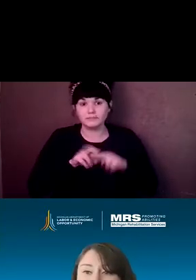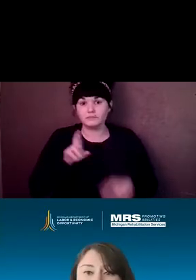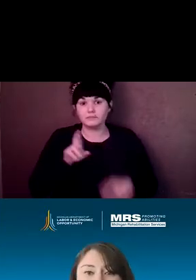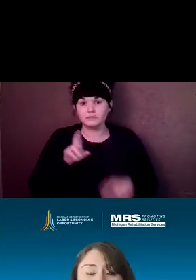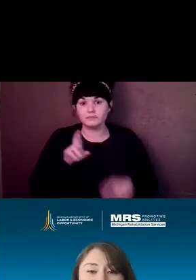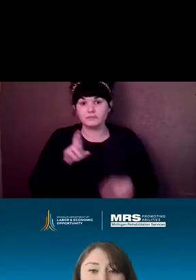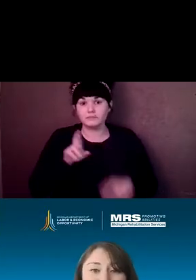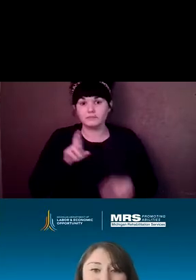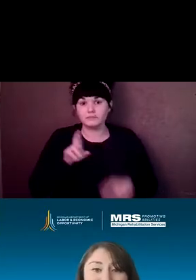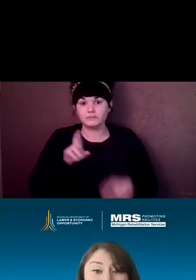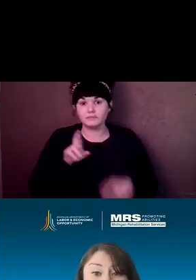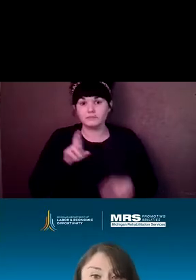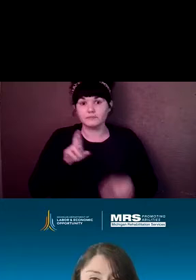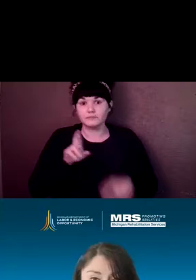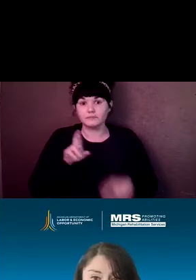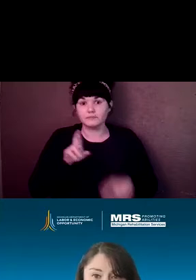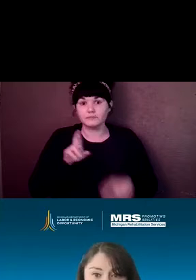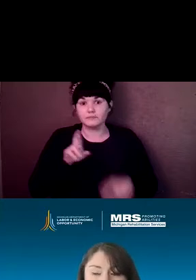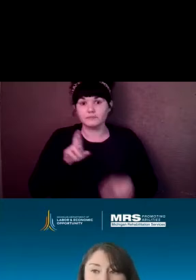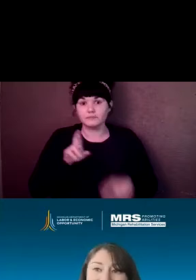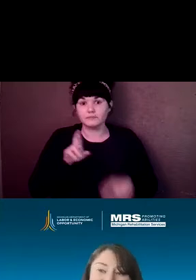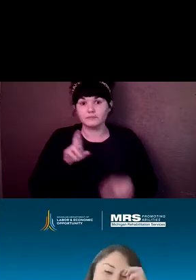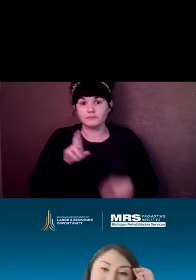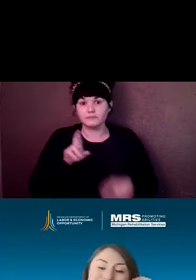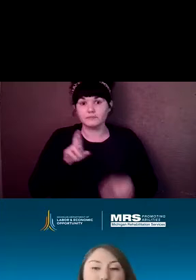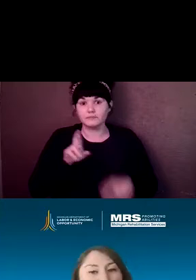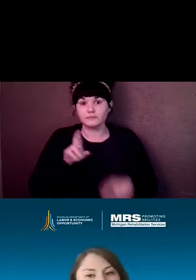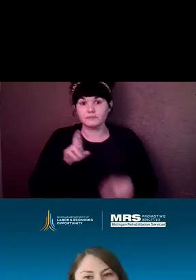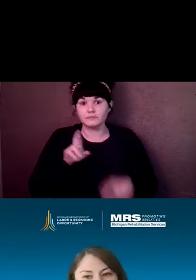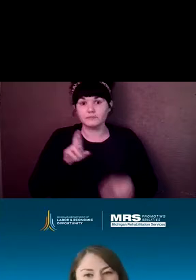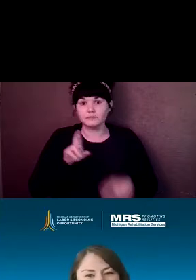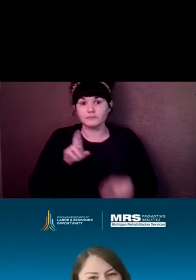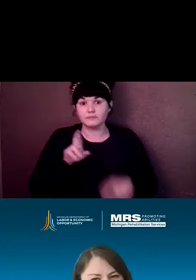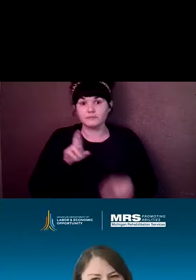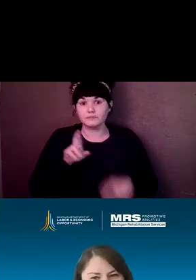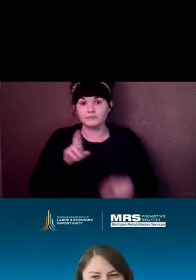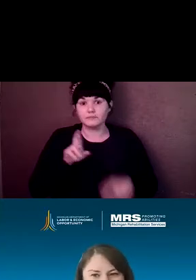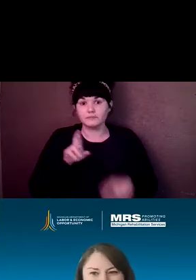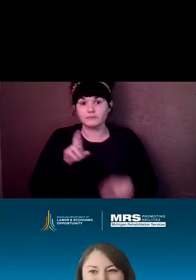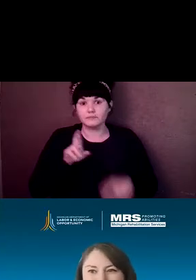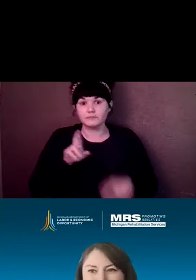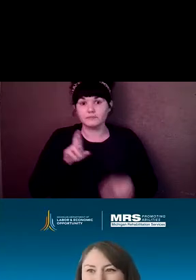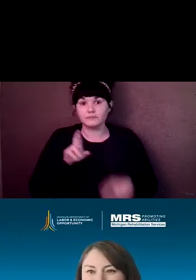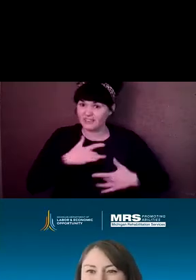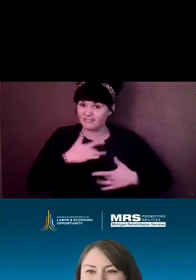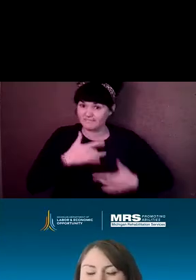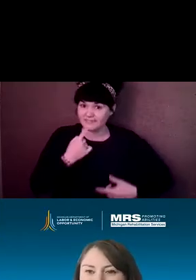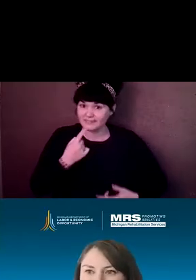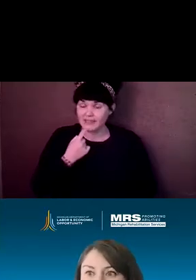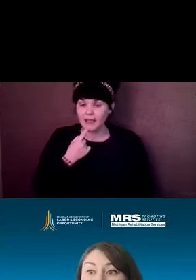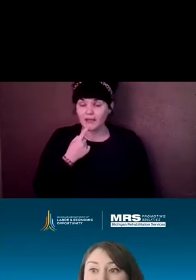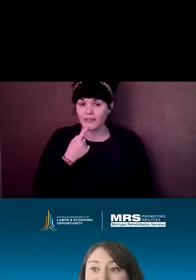of 2020 to December of 2020. And it was the employers who were more likely to say that performance